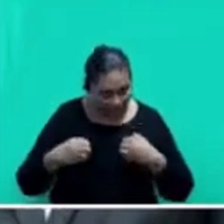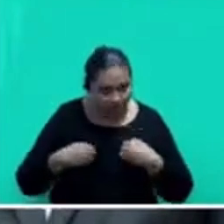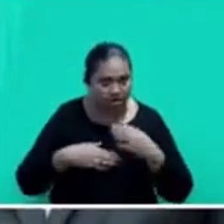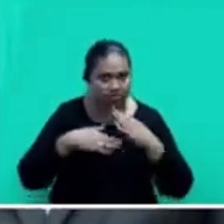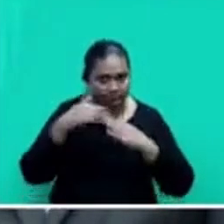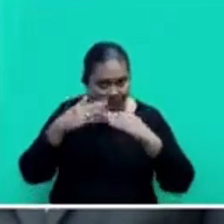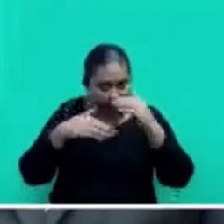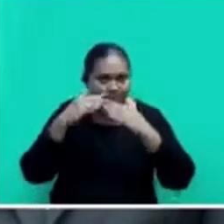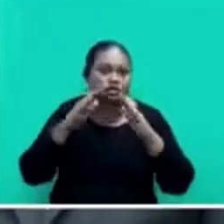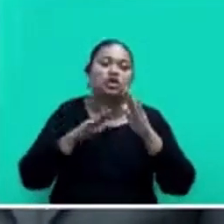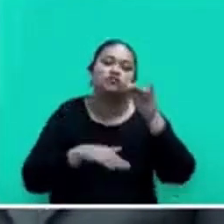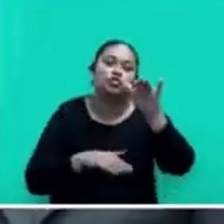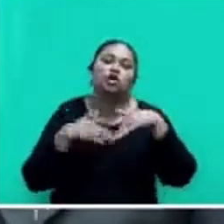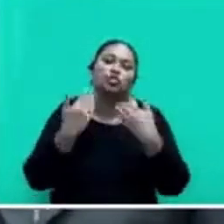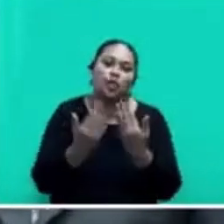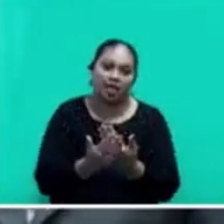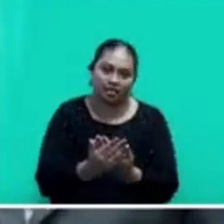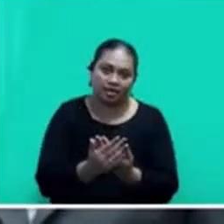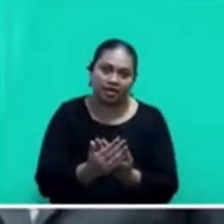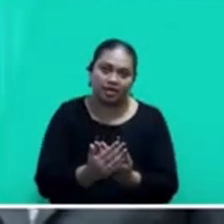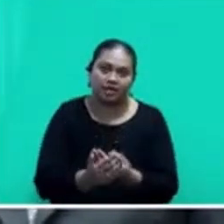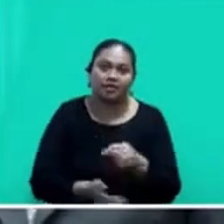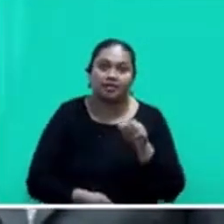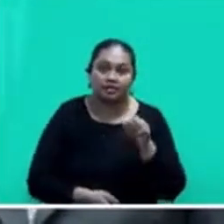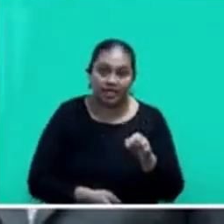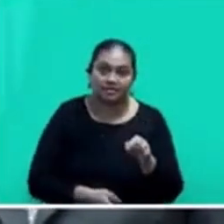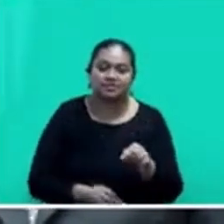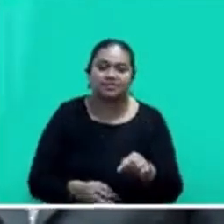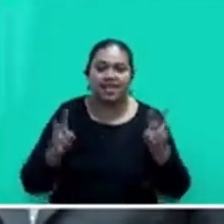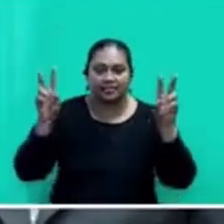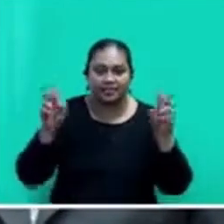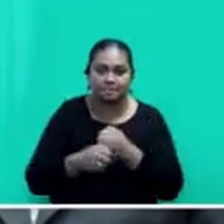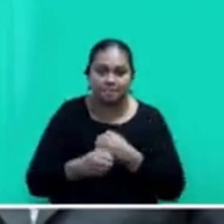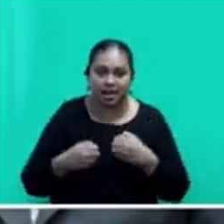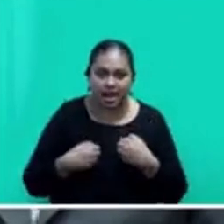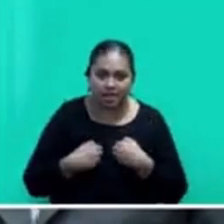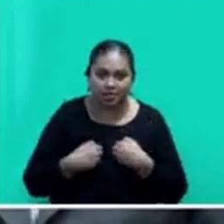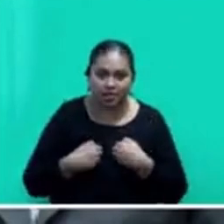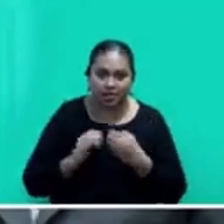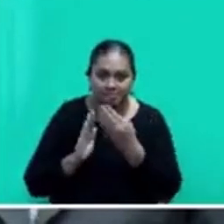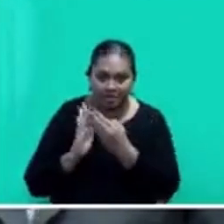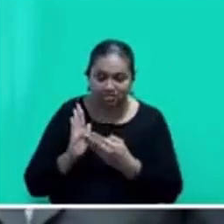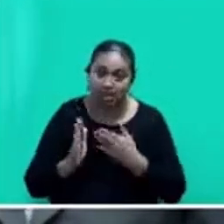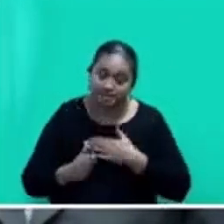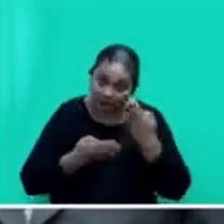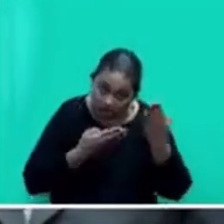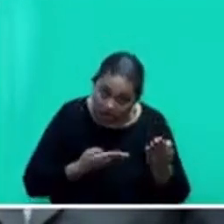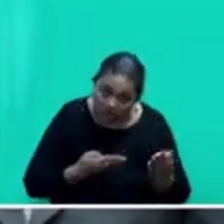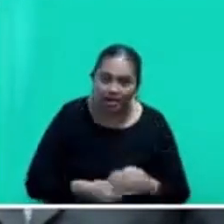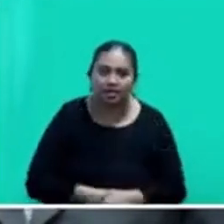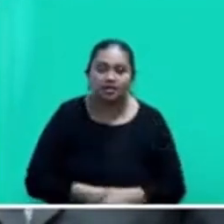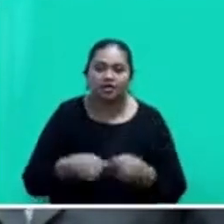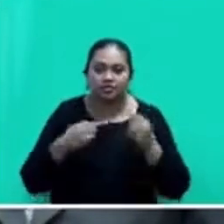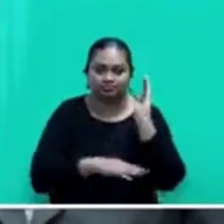our future together. And that, Mr Speaker, is really the theme of this budget. And it is my honour and privilege to present the